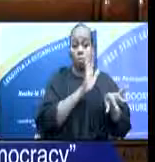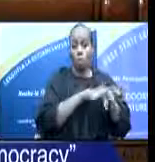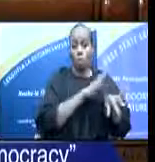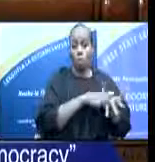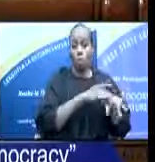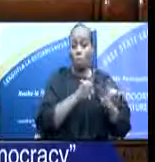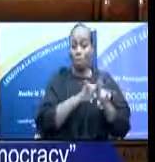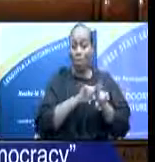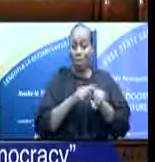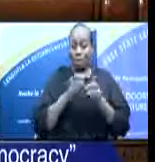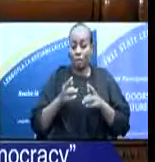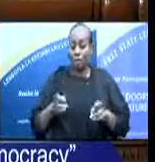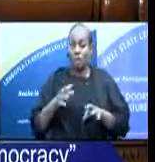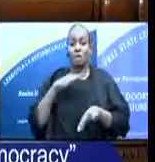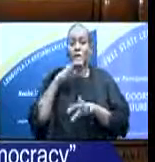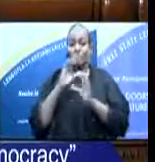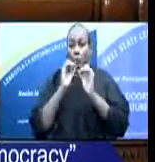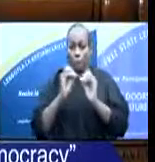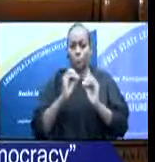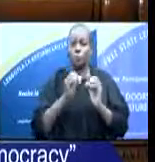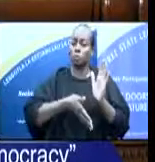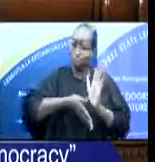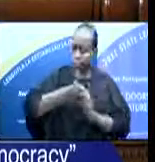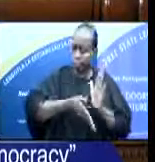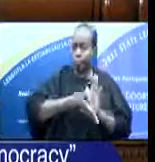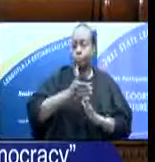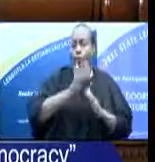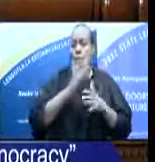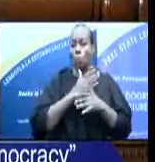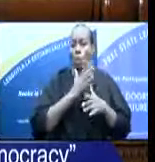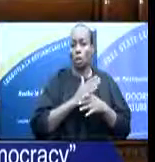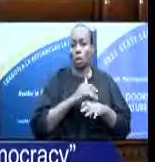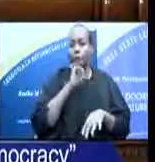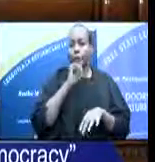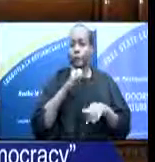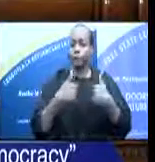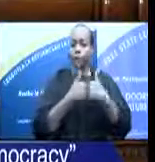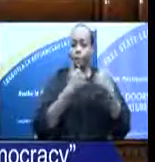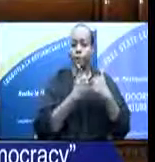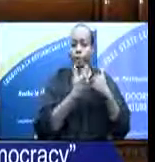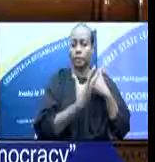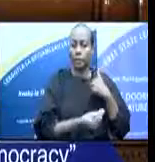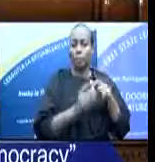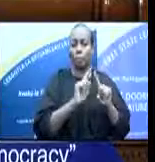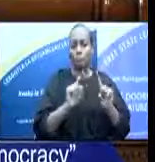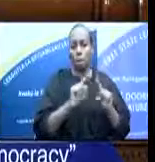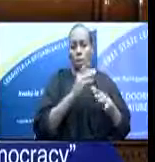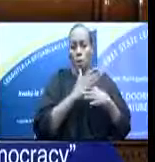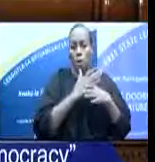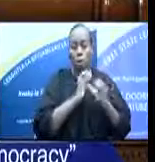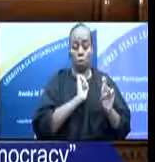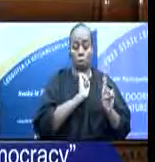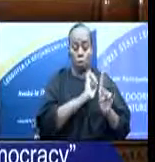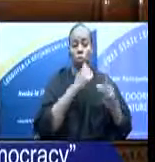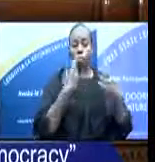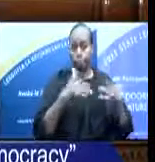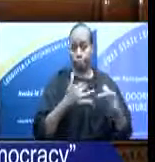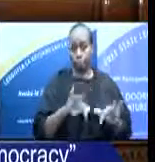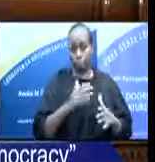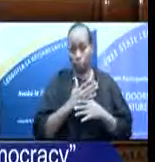ka thata and le ntse le sebetsa and le tswellang despite the challenges that the department is faced